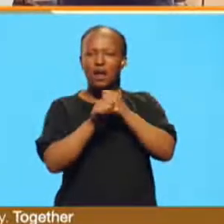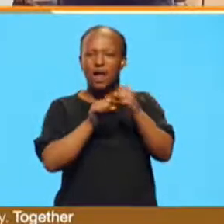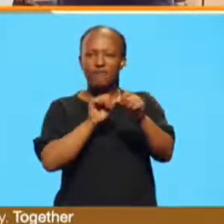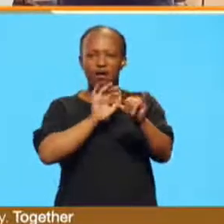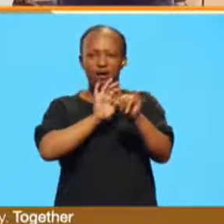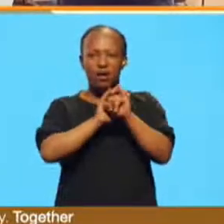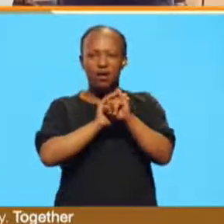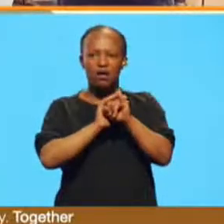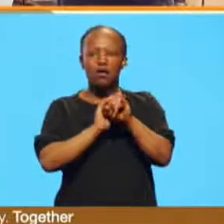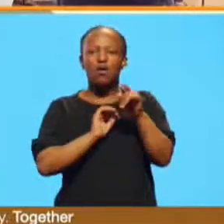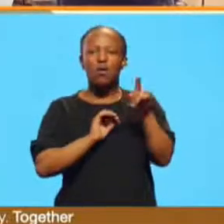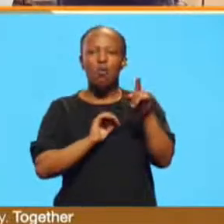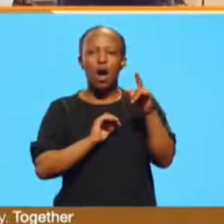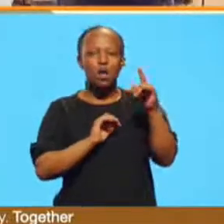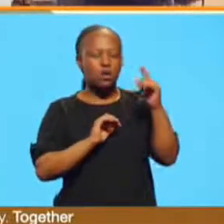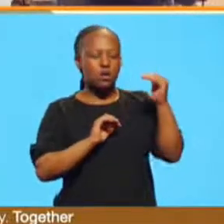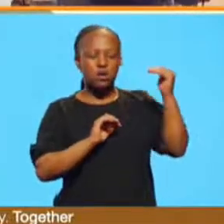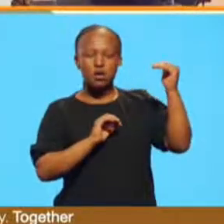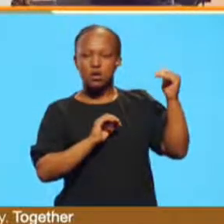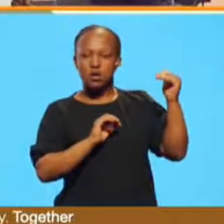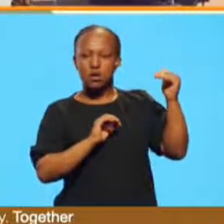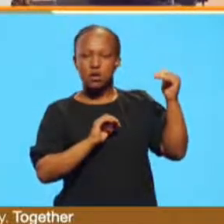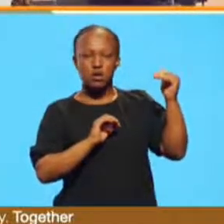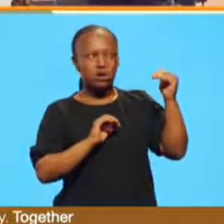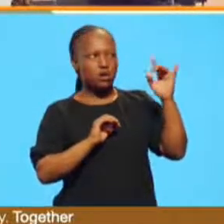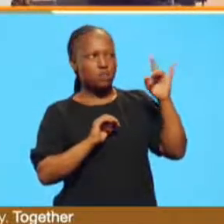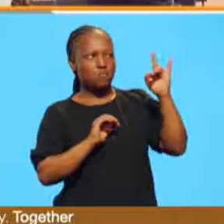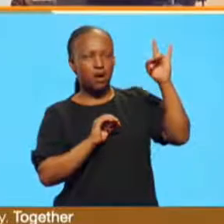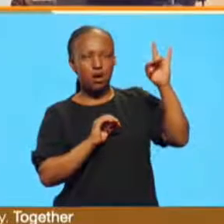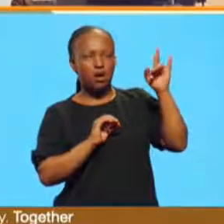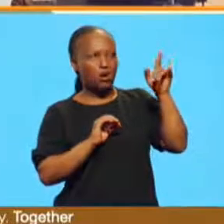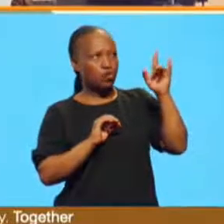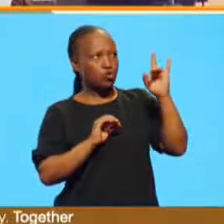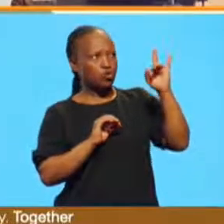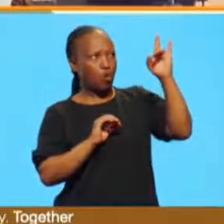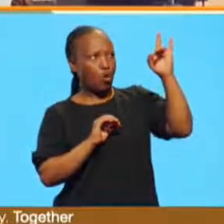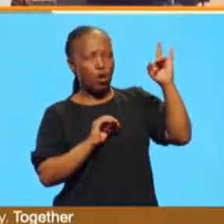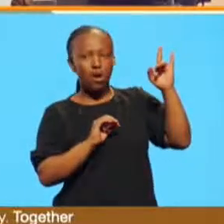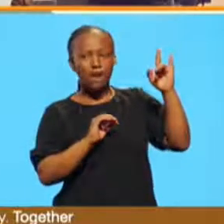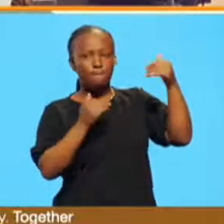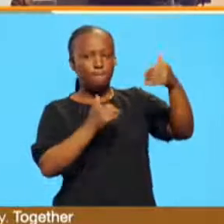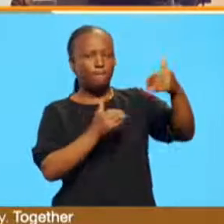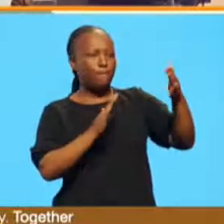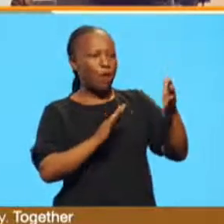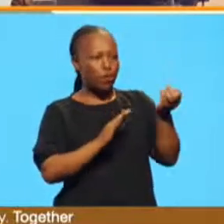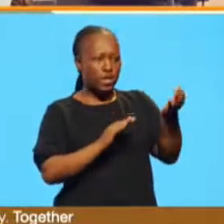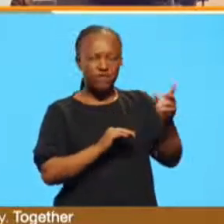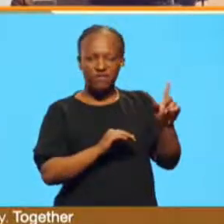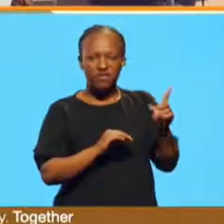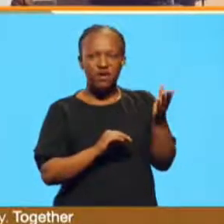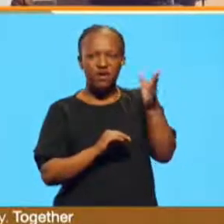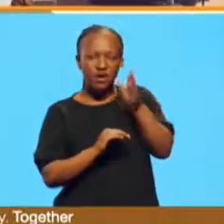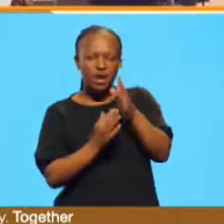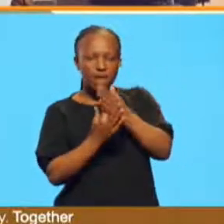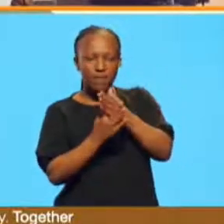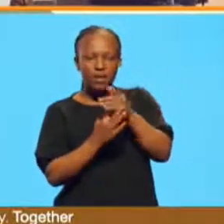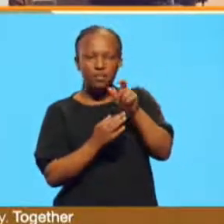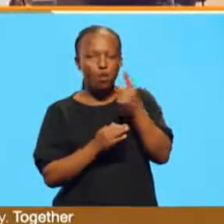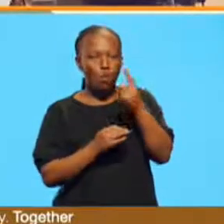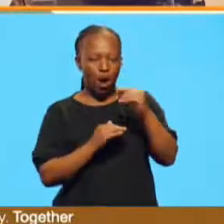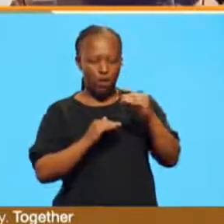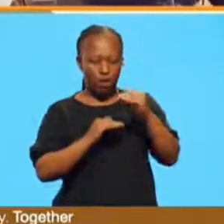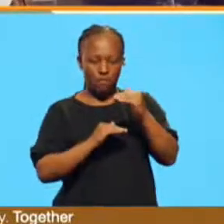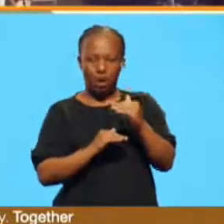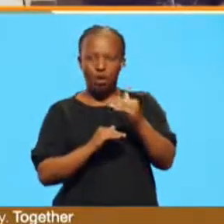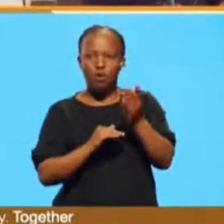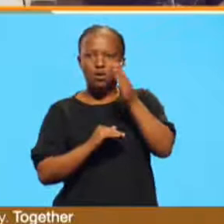height needs some elevation. But we, in terms of equity, okay, when you are taller, we're not giving you a block. That one is in the middle, we're giving 1 block. That